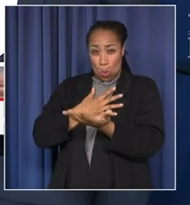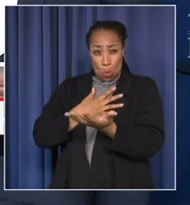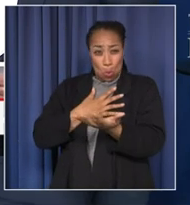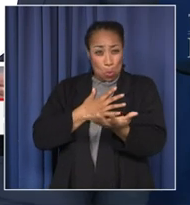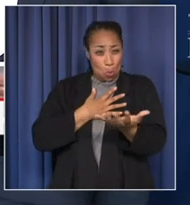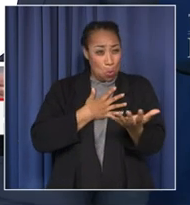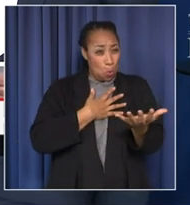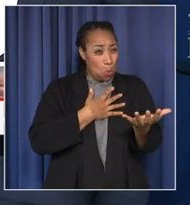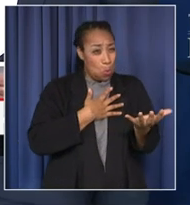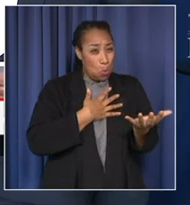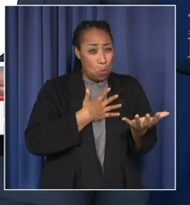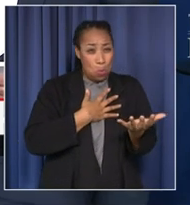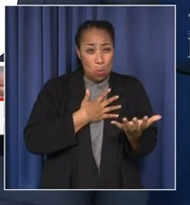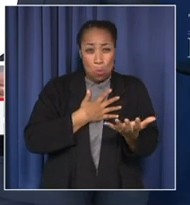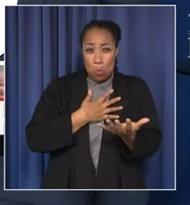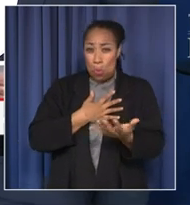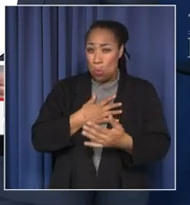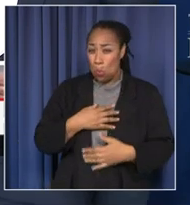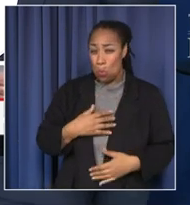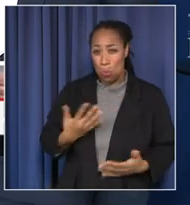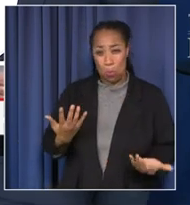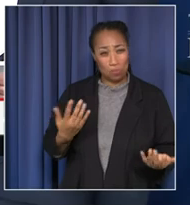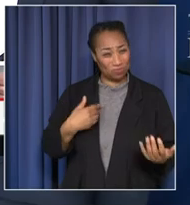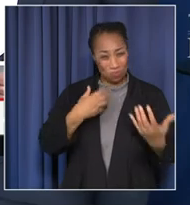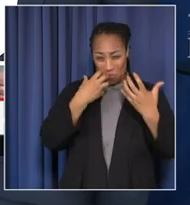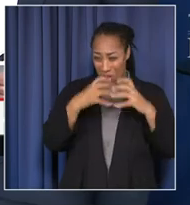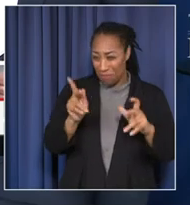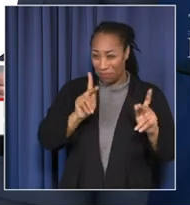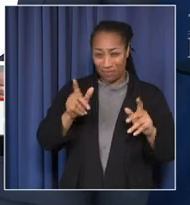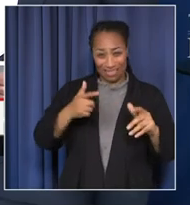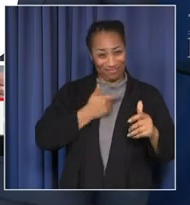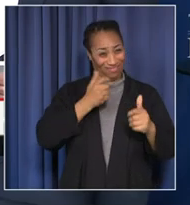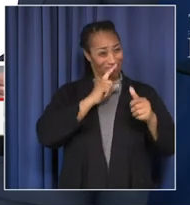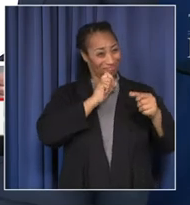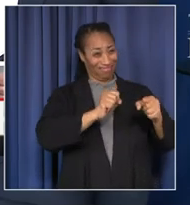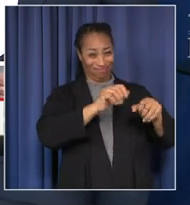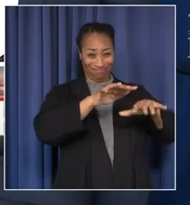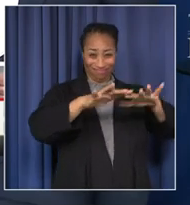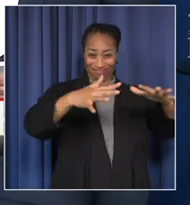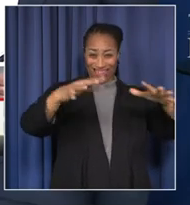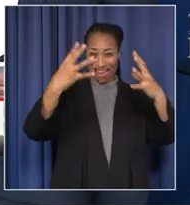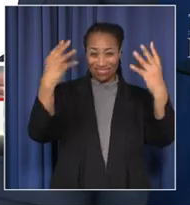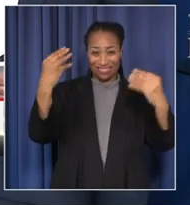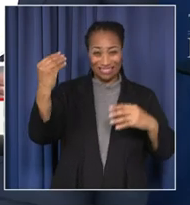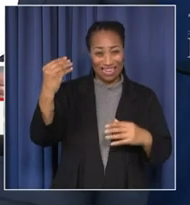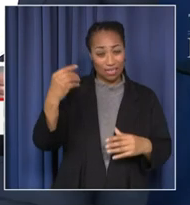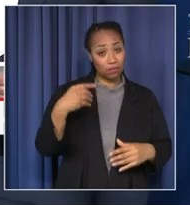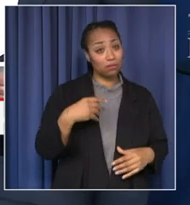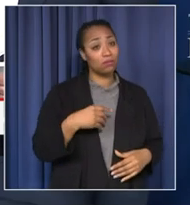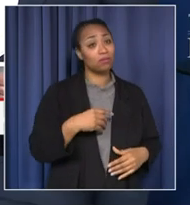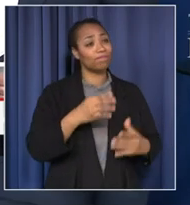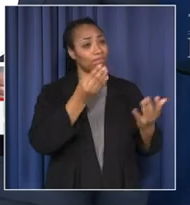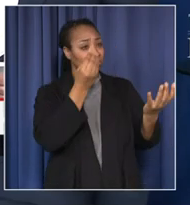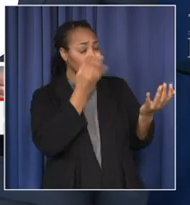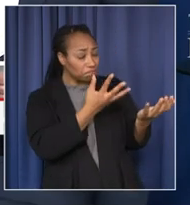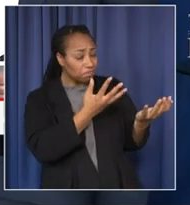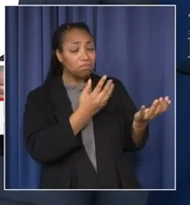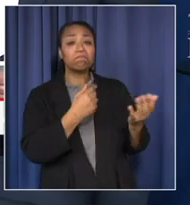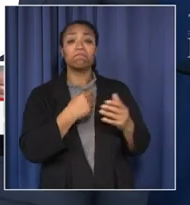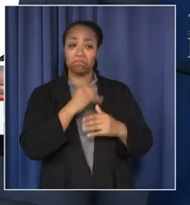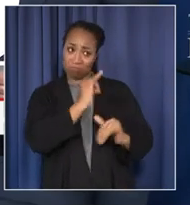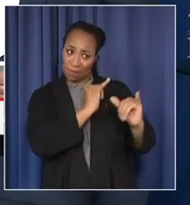that you mentioned, we cut the number of encampments and the number of tents in the city by